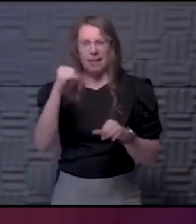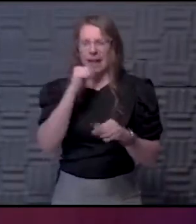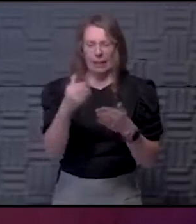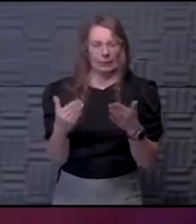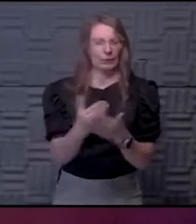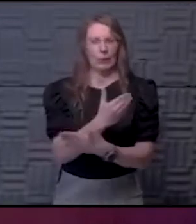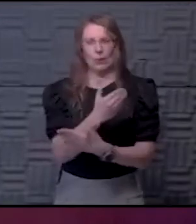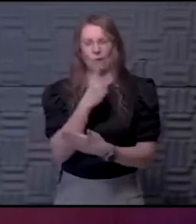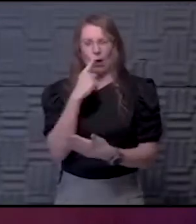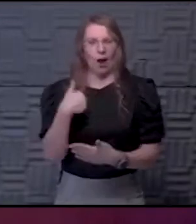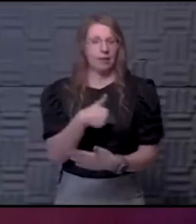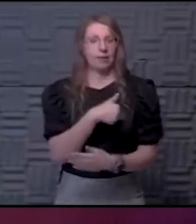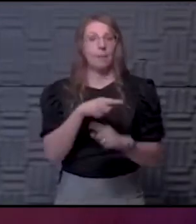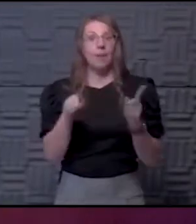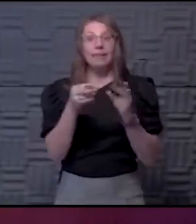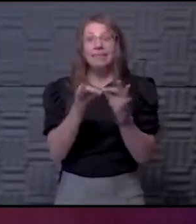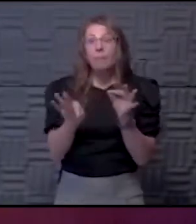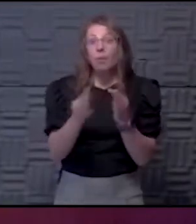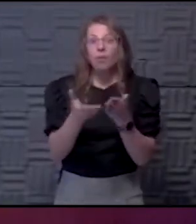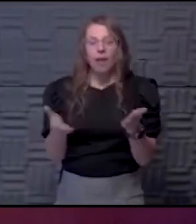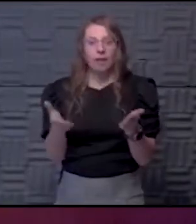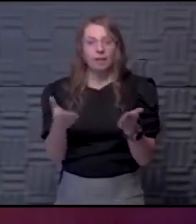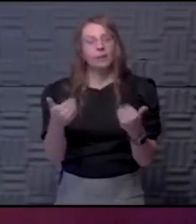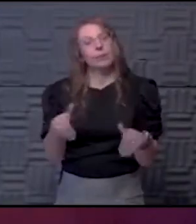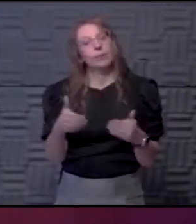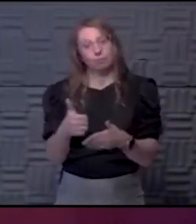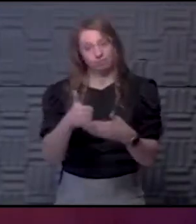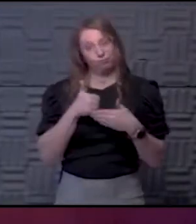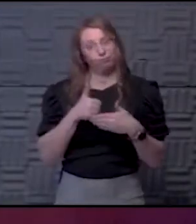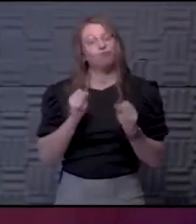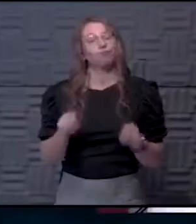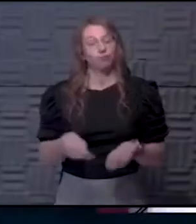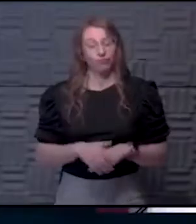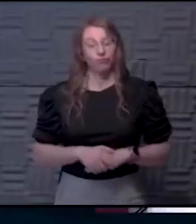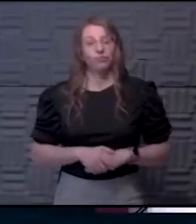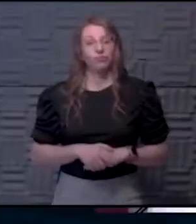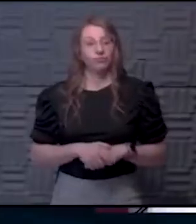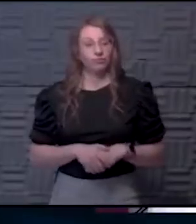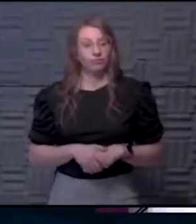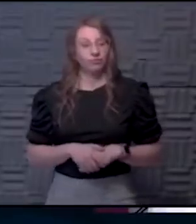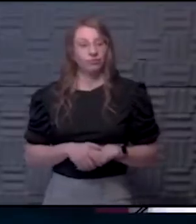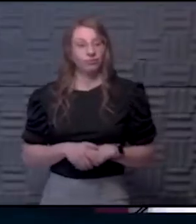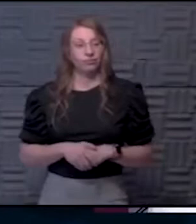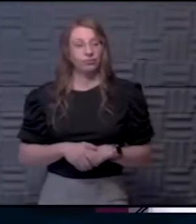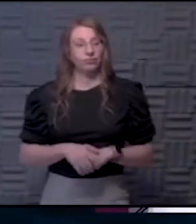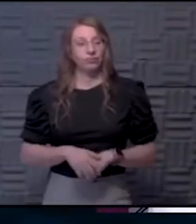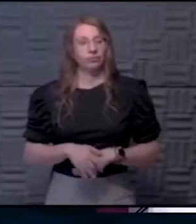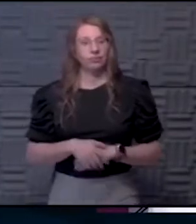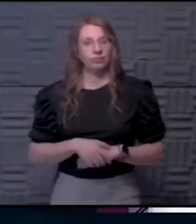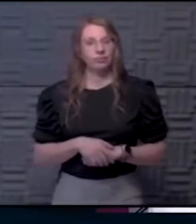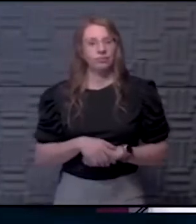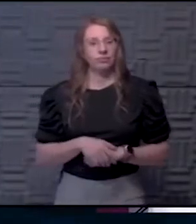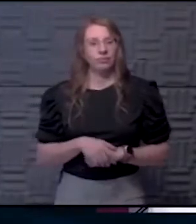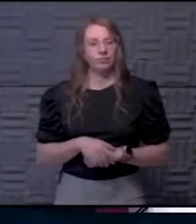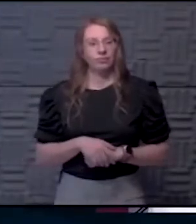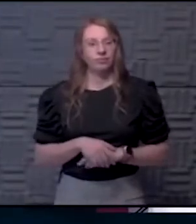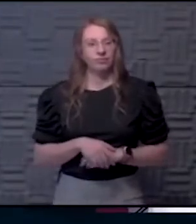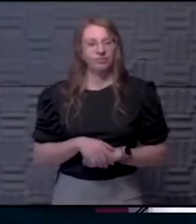new to any of us, but those simple things actually are very useful. You'll look over there.